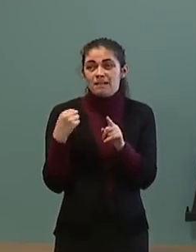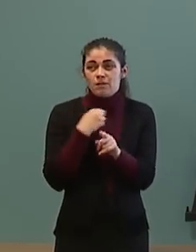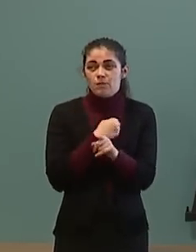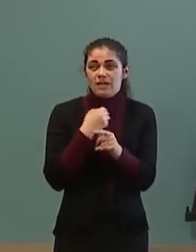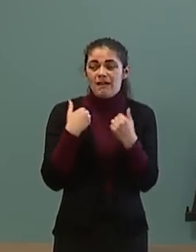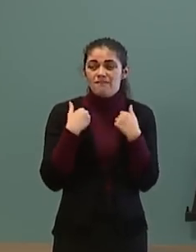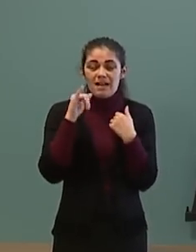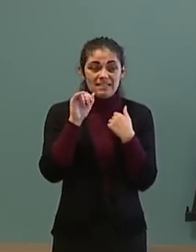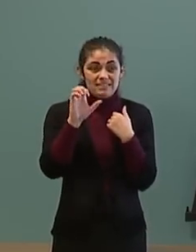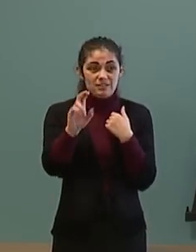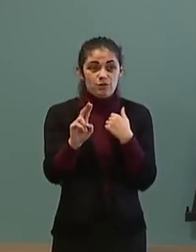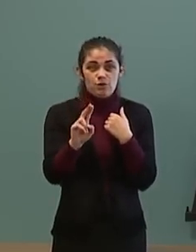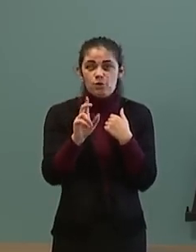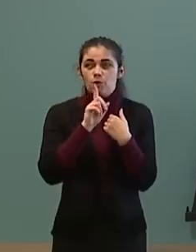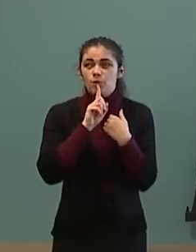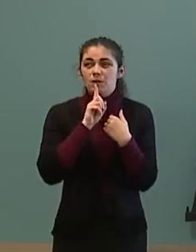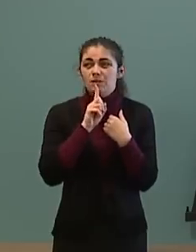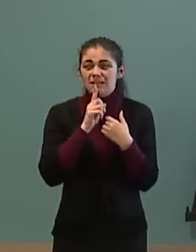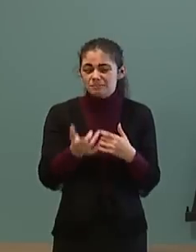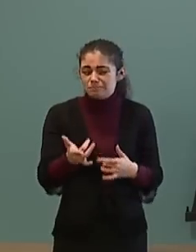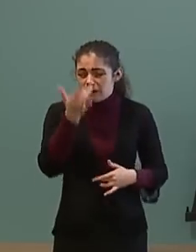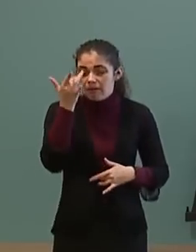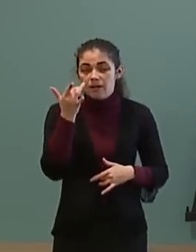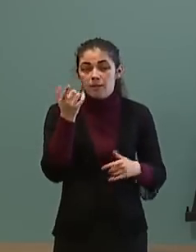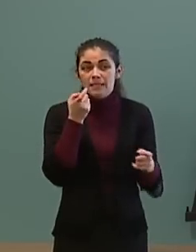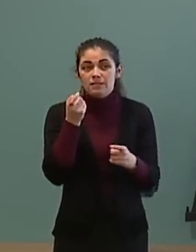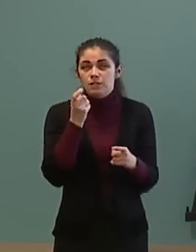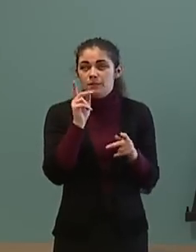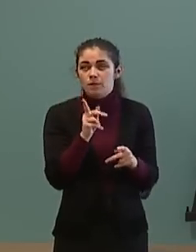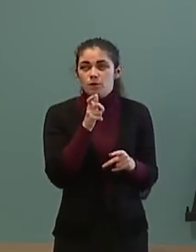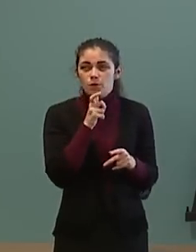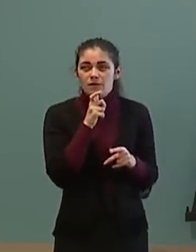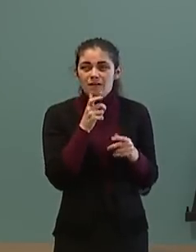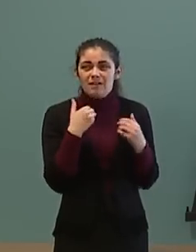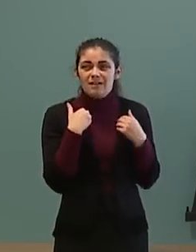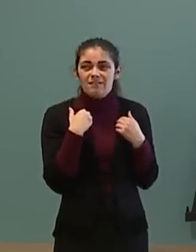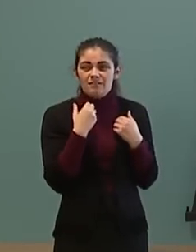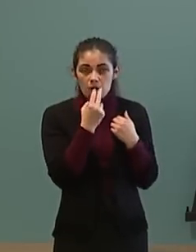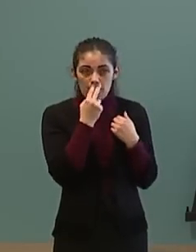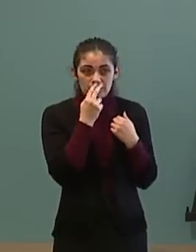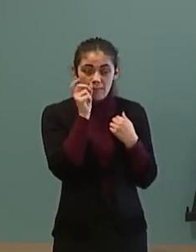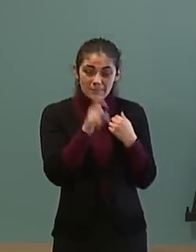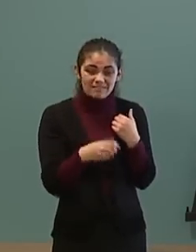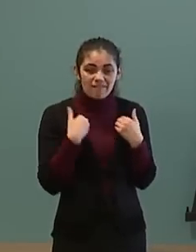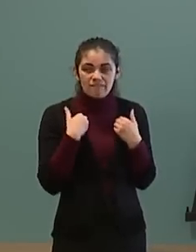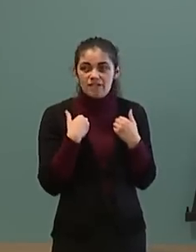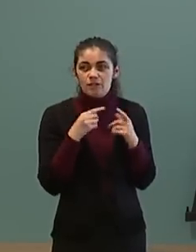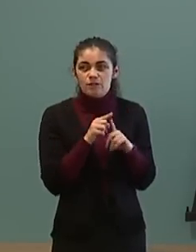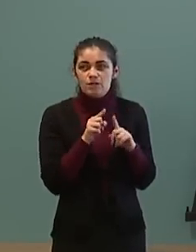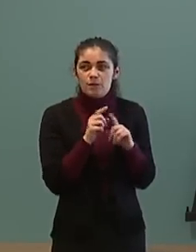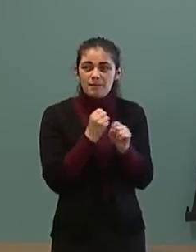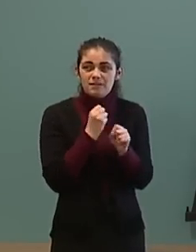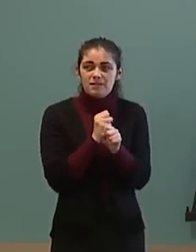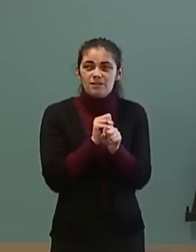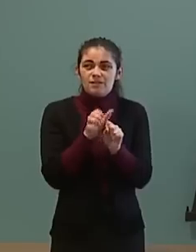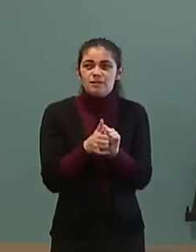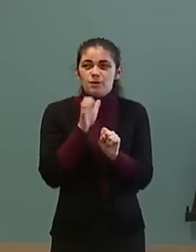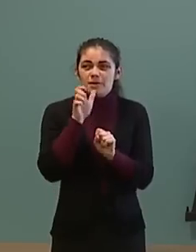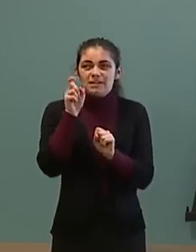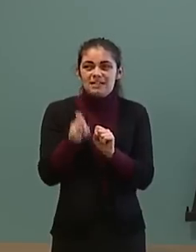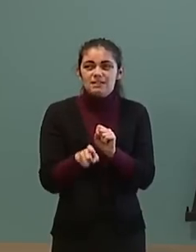people in the ICU who are very, very sick, and we're managing people on floors who have oxygen requirements and they're battling COVID but don't need